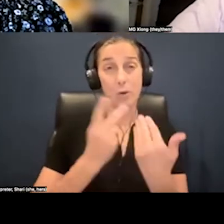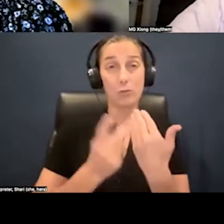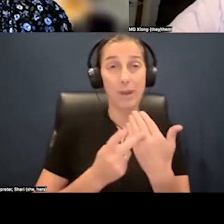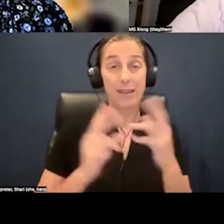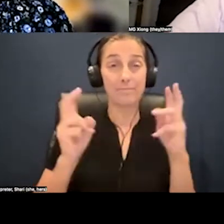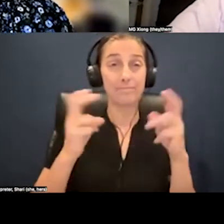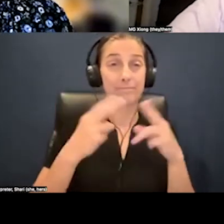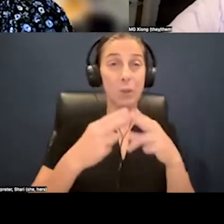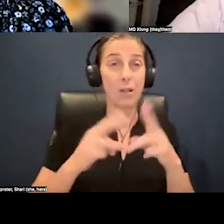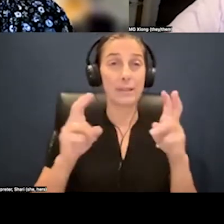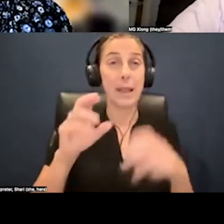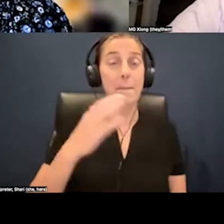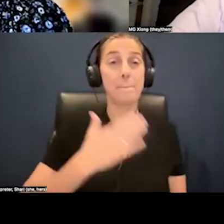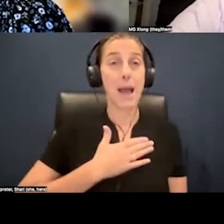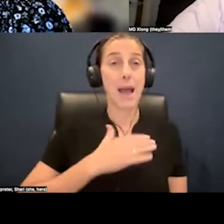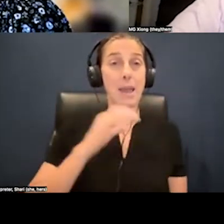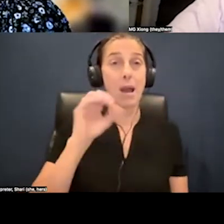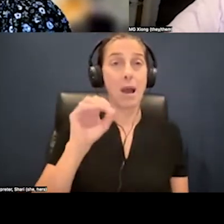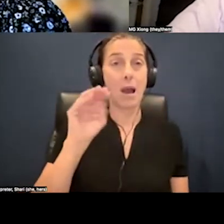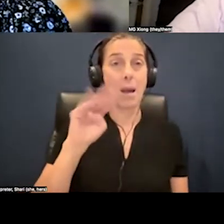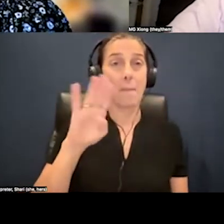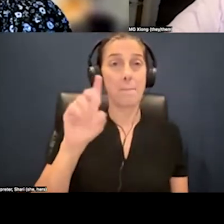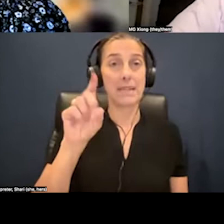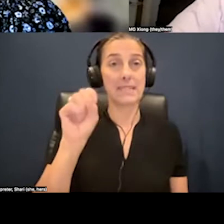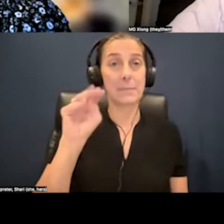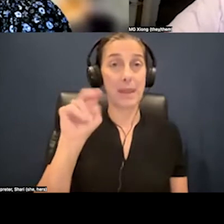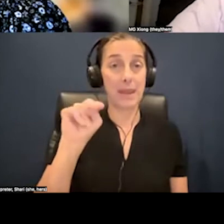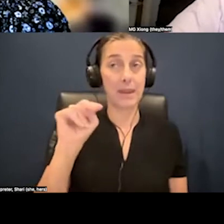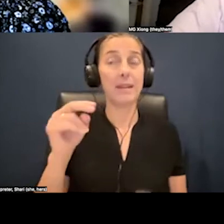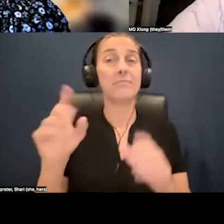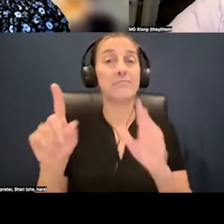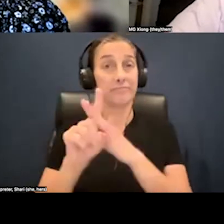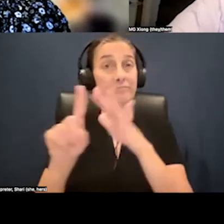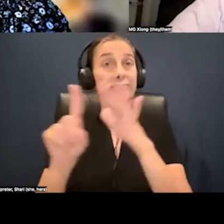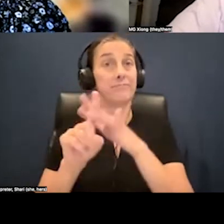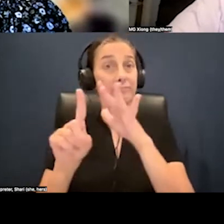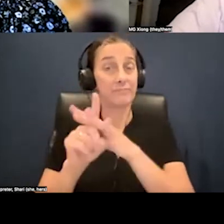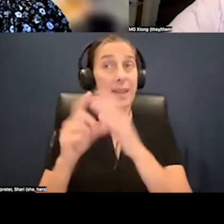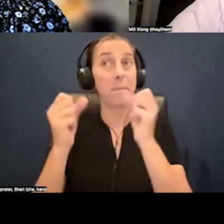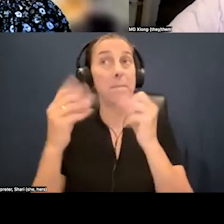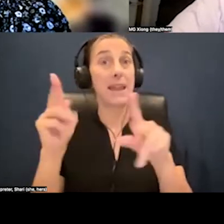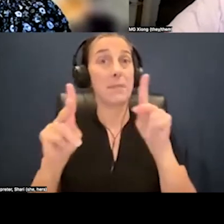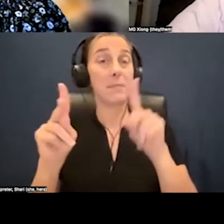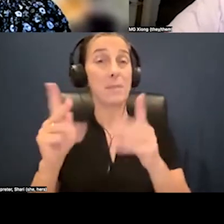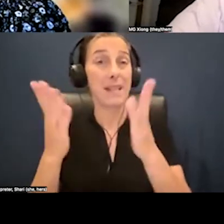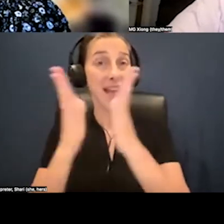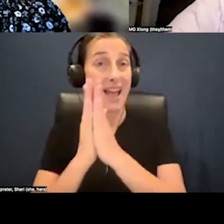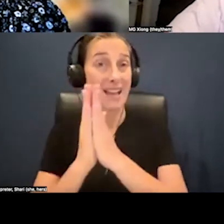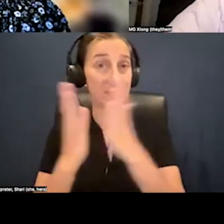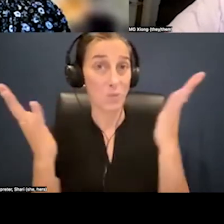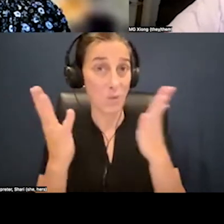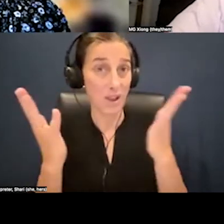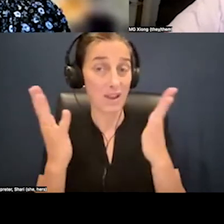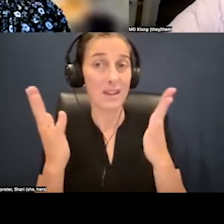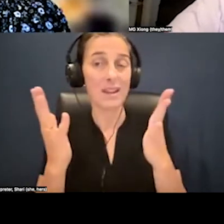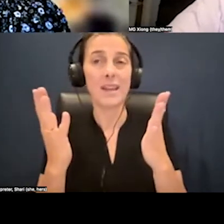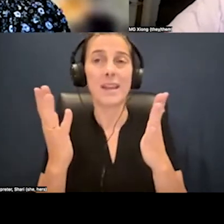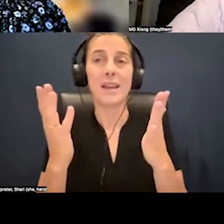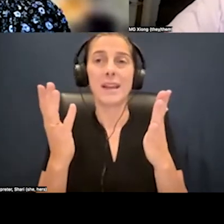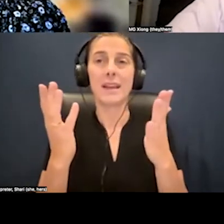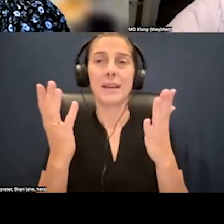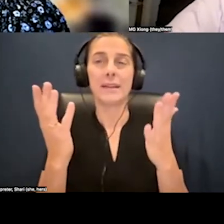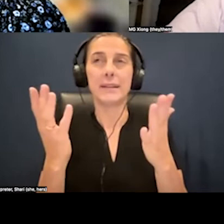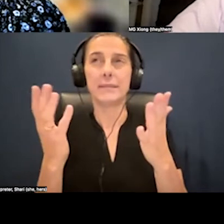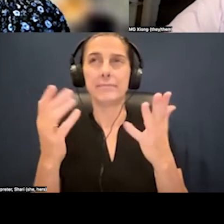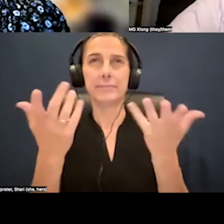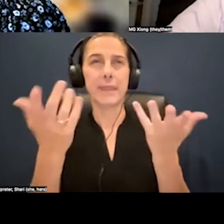how can I make sure that I'm eligible for the procedure or service that I'm looking for, and not talking about insurance so much,